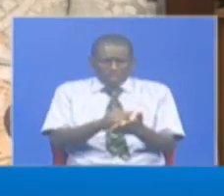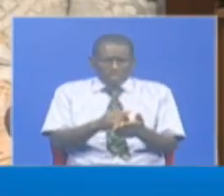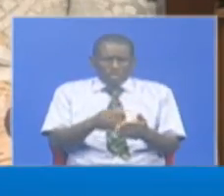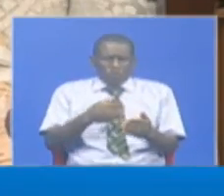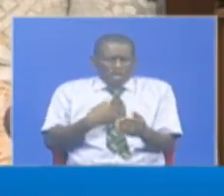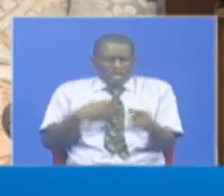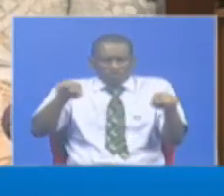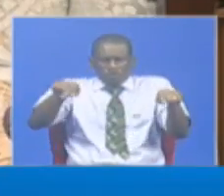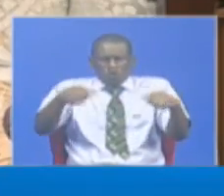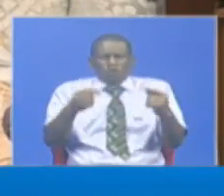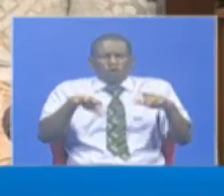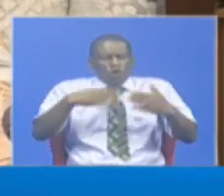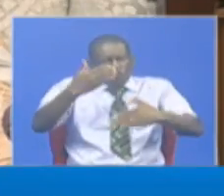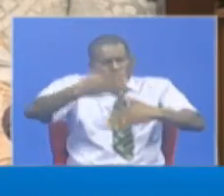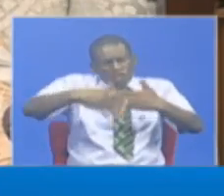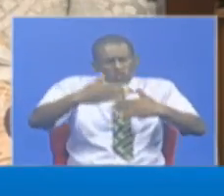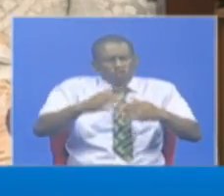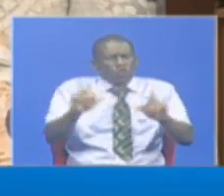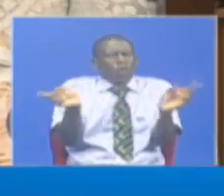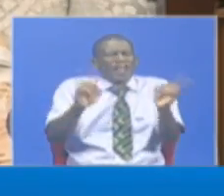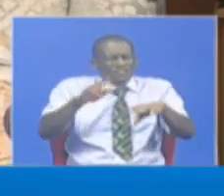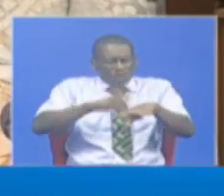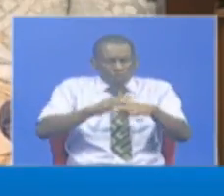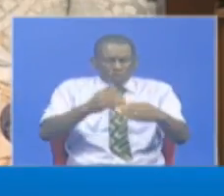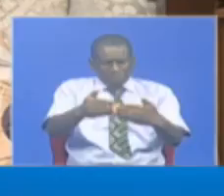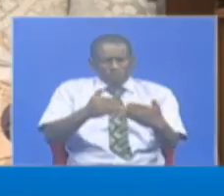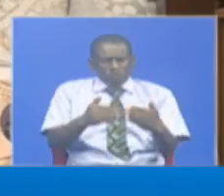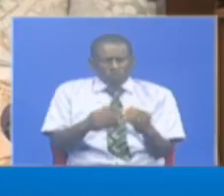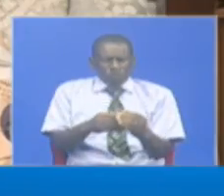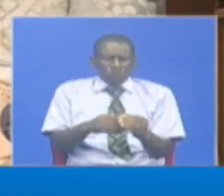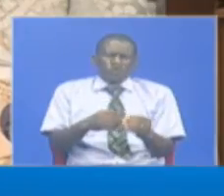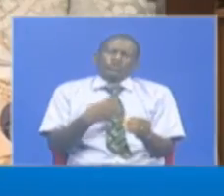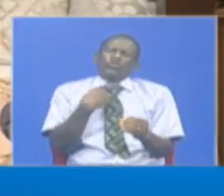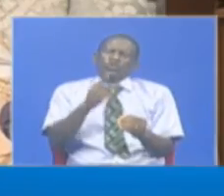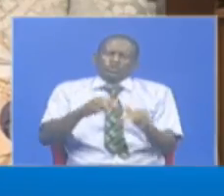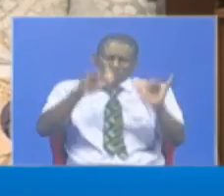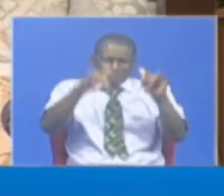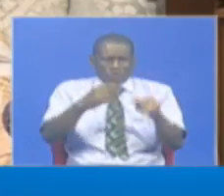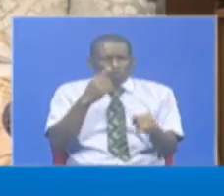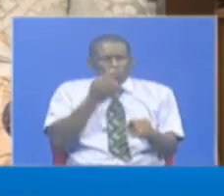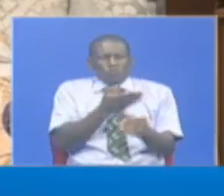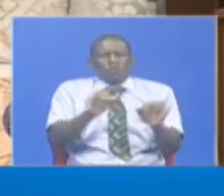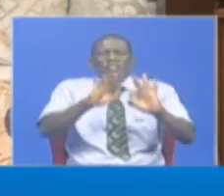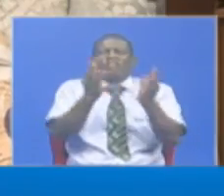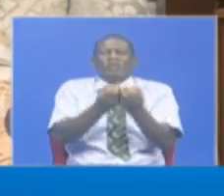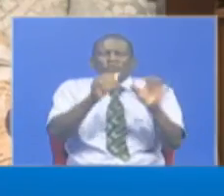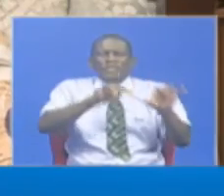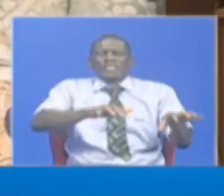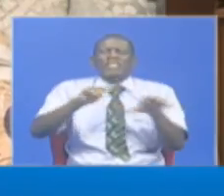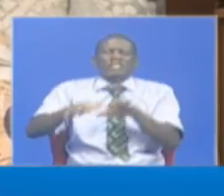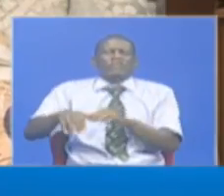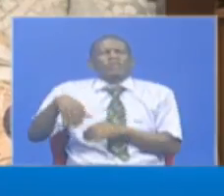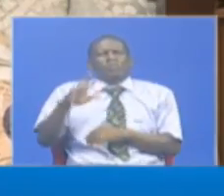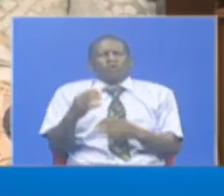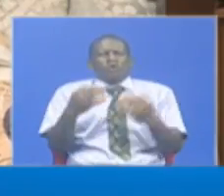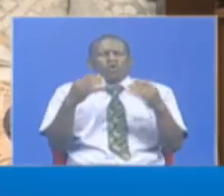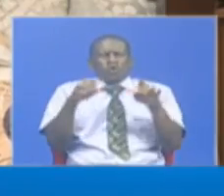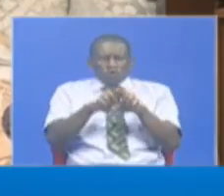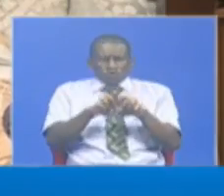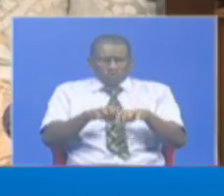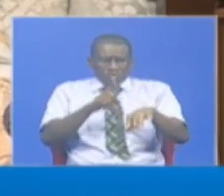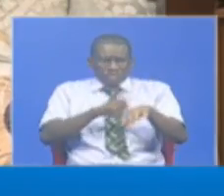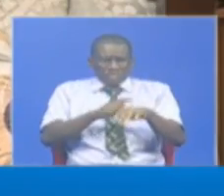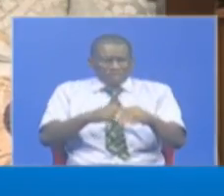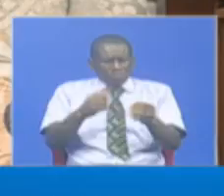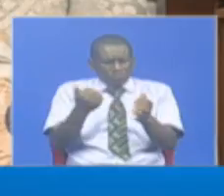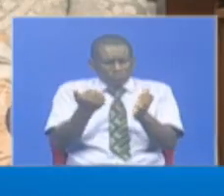conflicts or the relationships were never good, we find those are the families that are suffering more. We also find during the time of